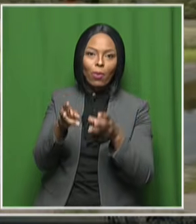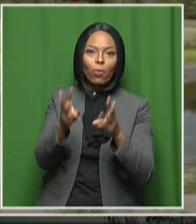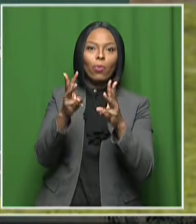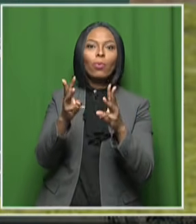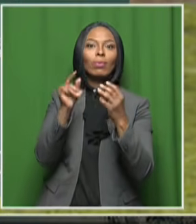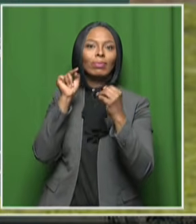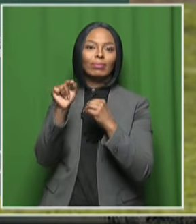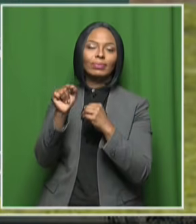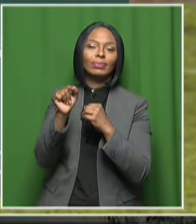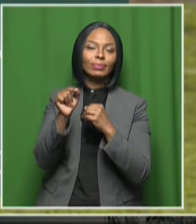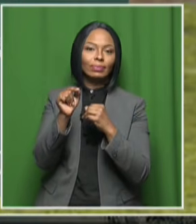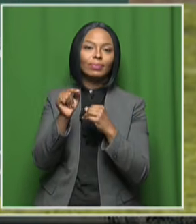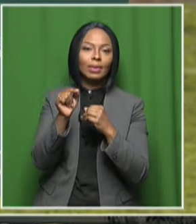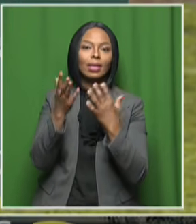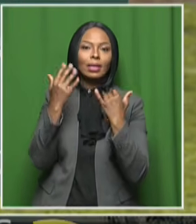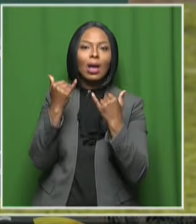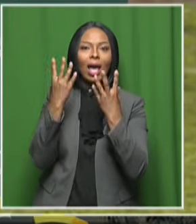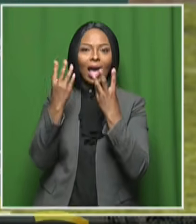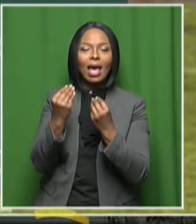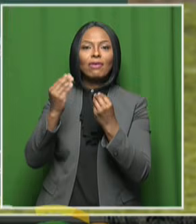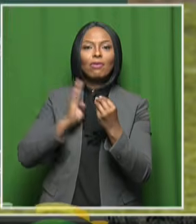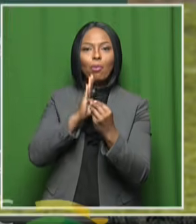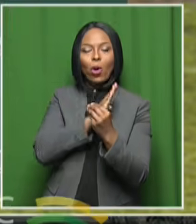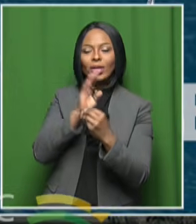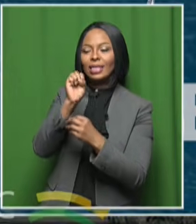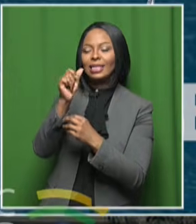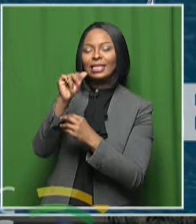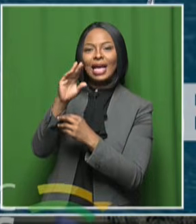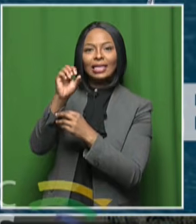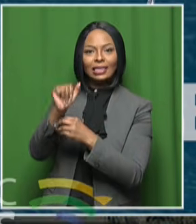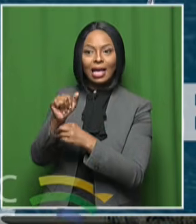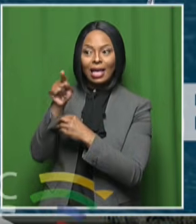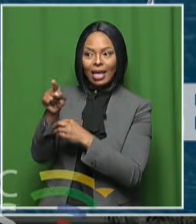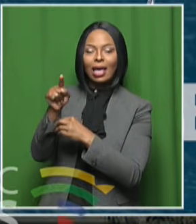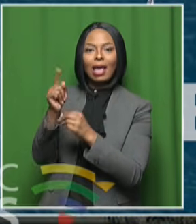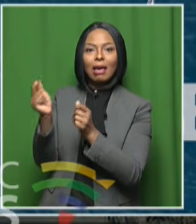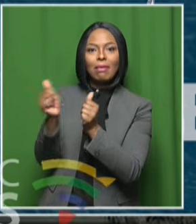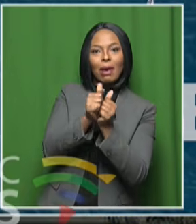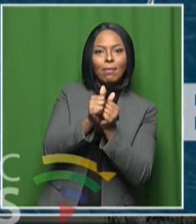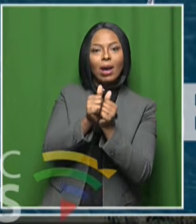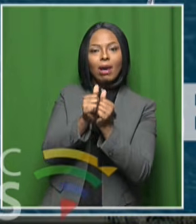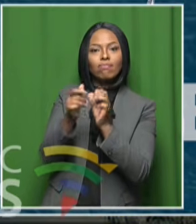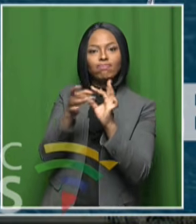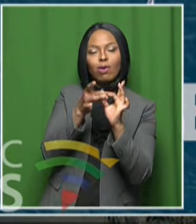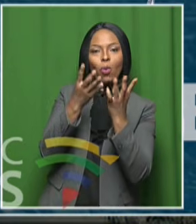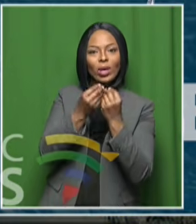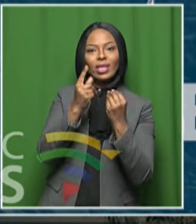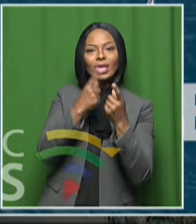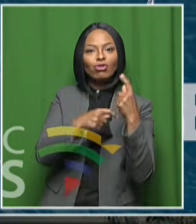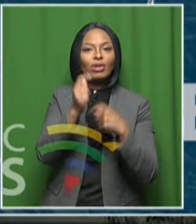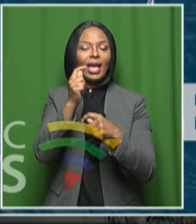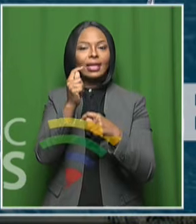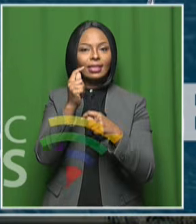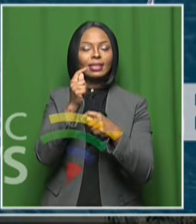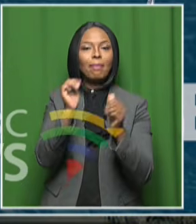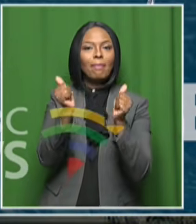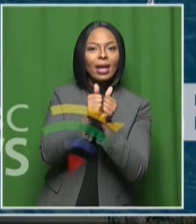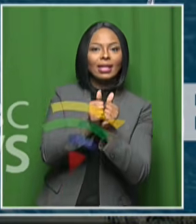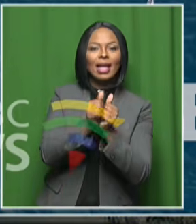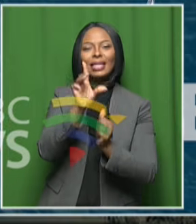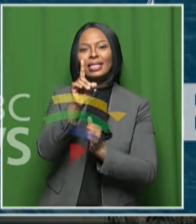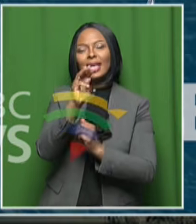got a body SATSA that deals with our trade partners, with our DMCs, and